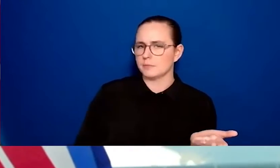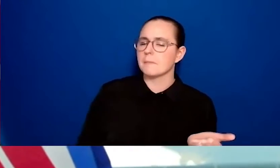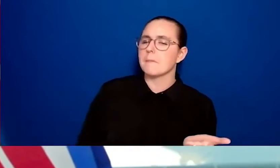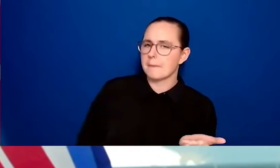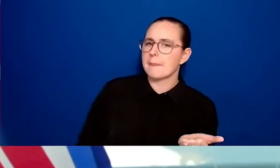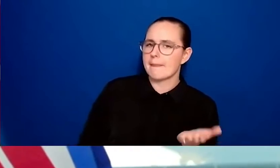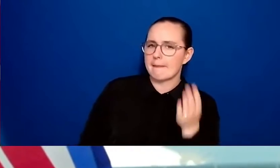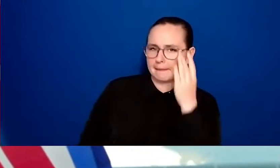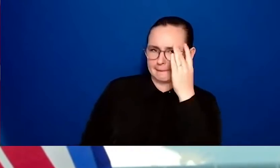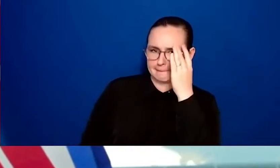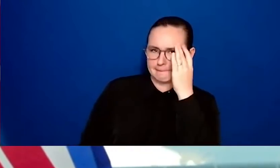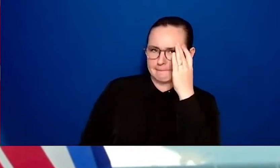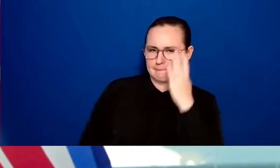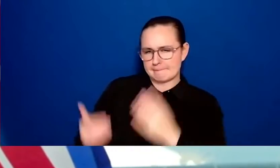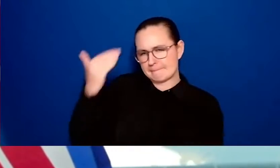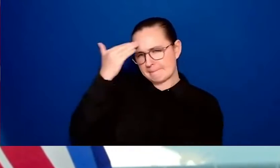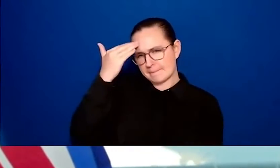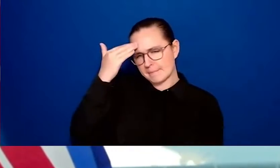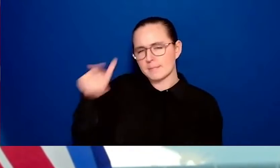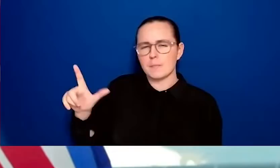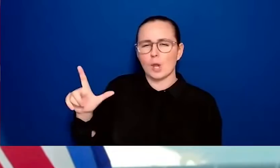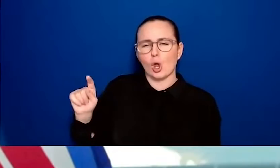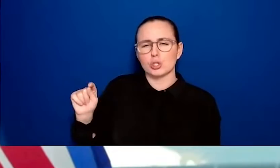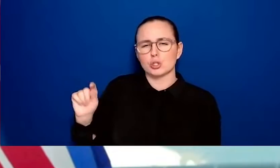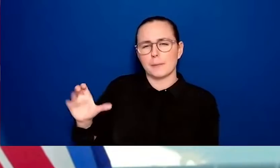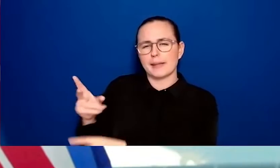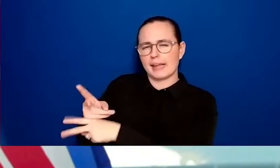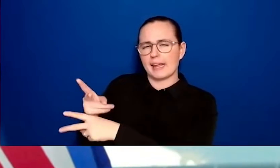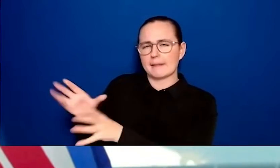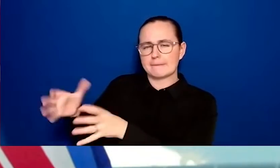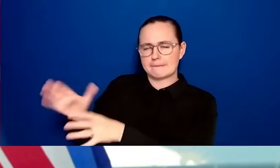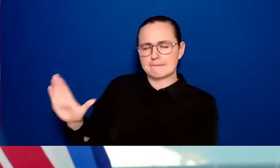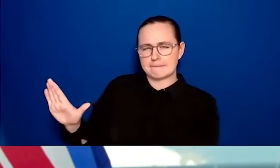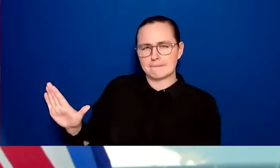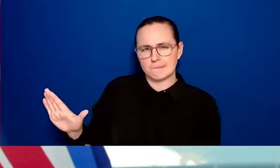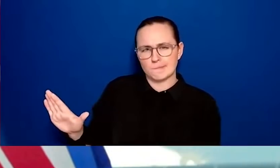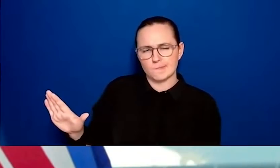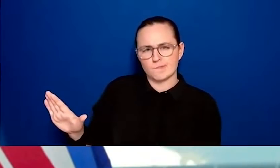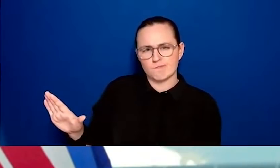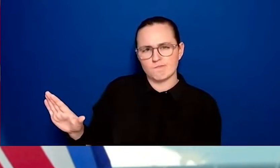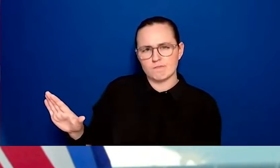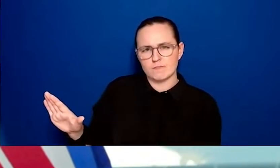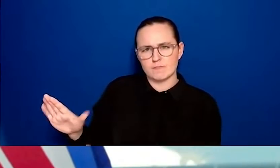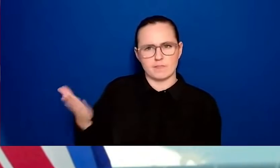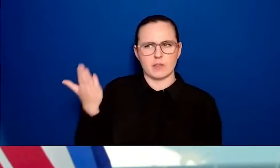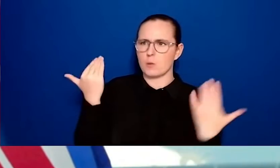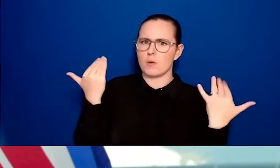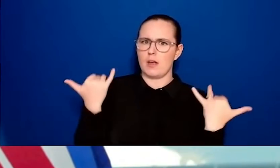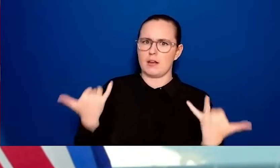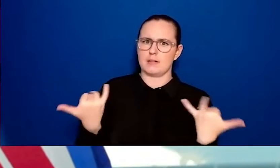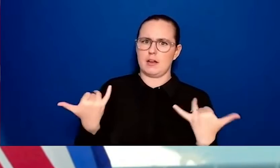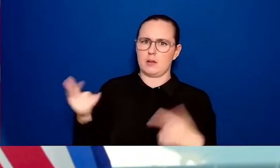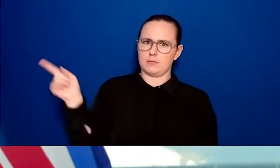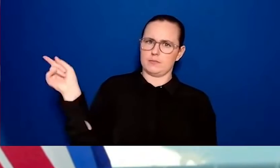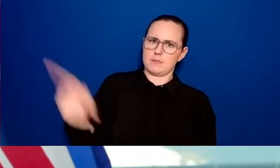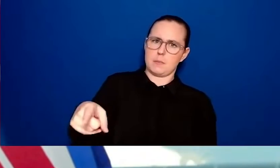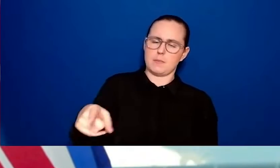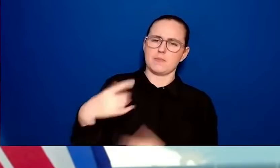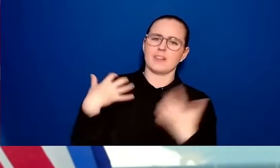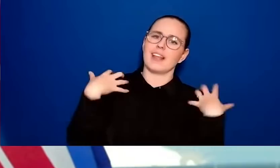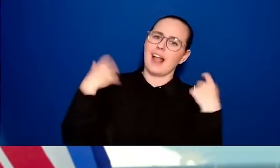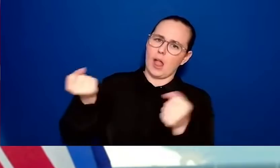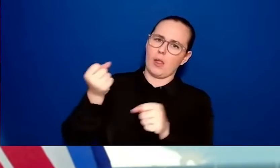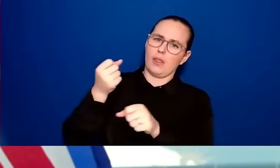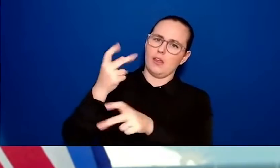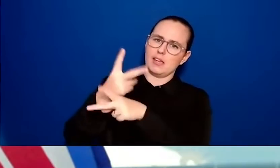what some of the concerns were there. So what is driving the change and the need to add healthcare workers, and what kind of response are you expecting